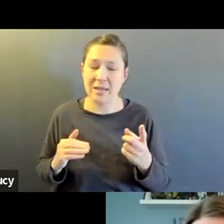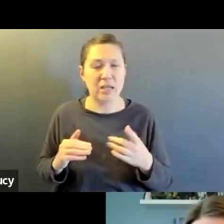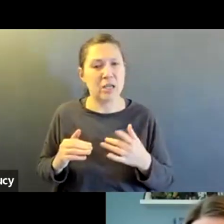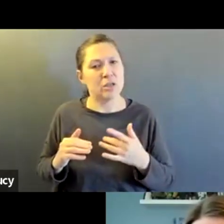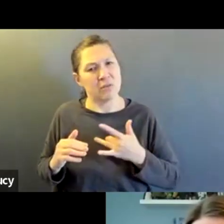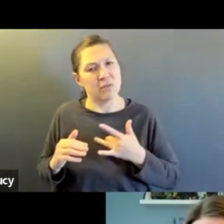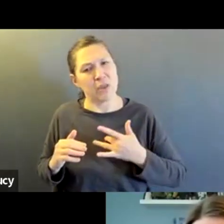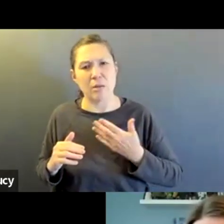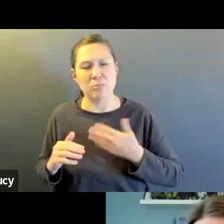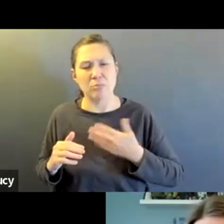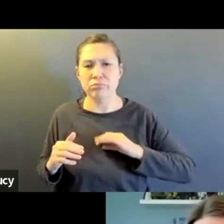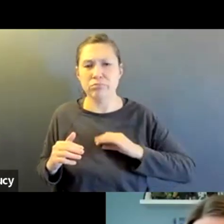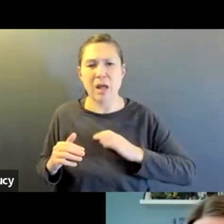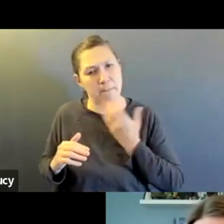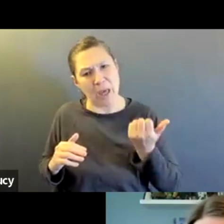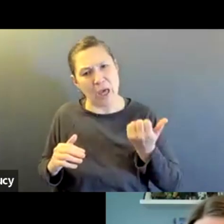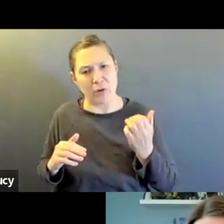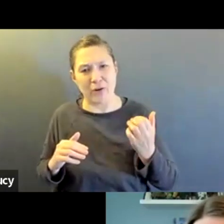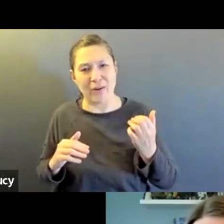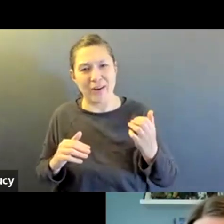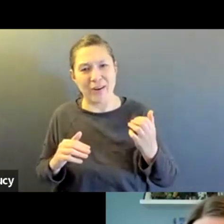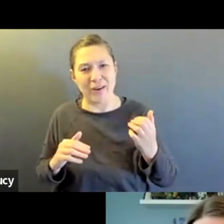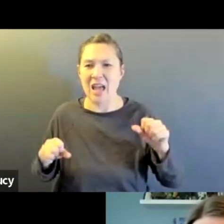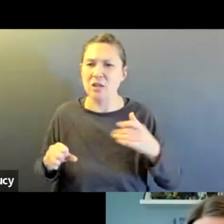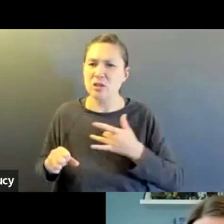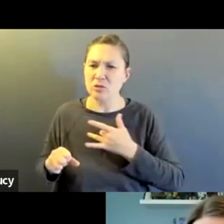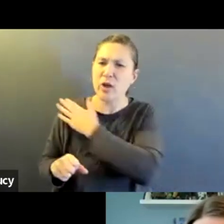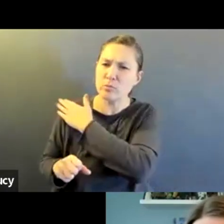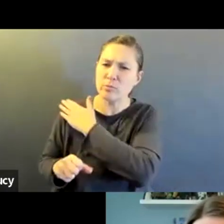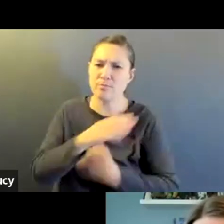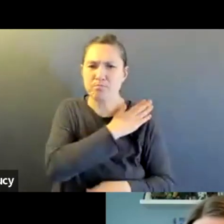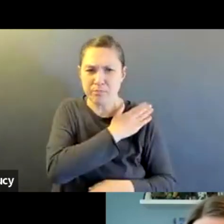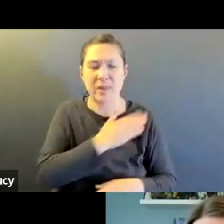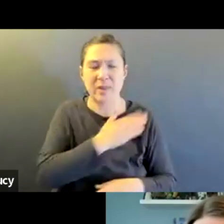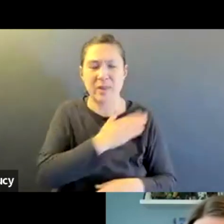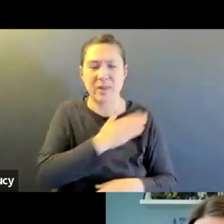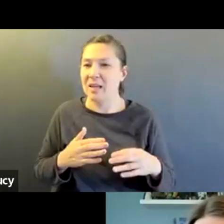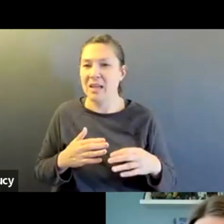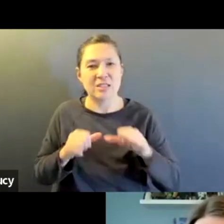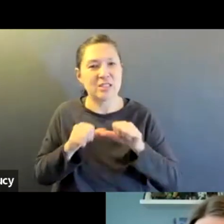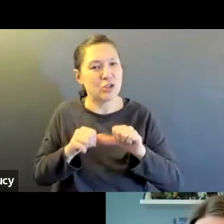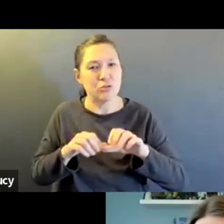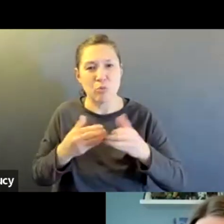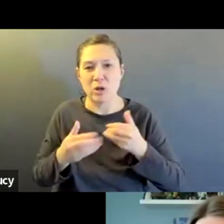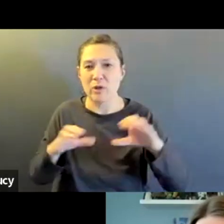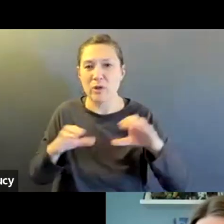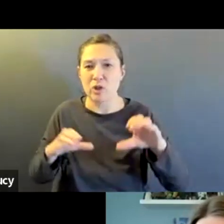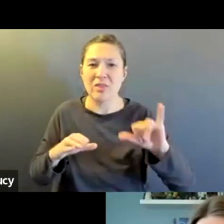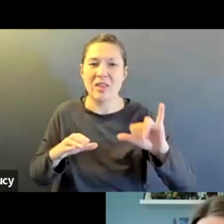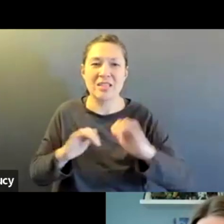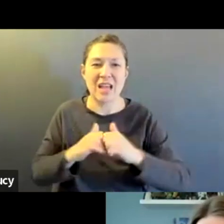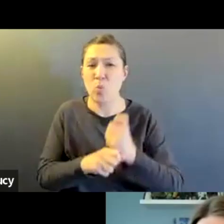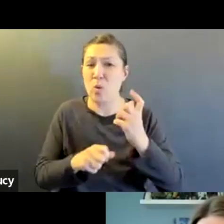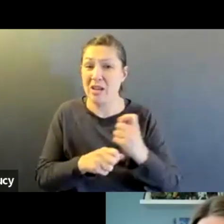more grace, and just keep following a lot of the work that we do. And that's how we have managed to get a lot of wins, even this last couple of